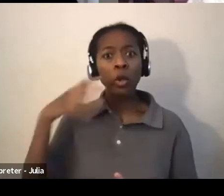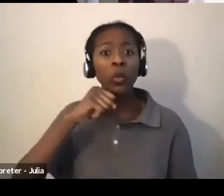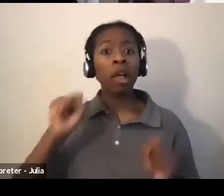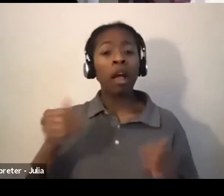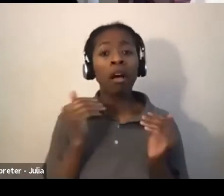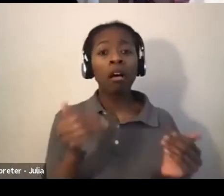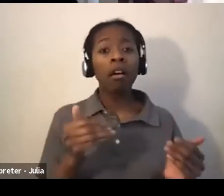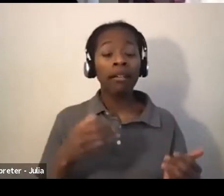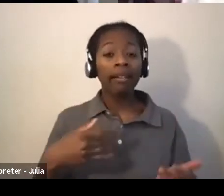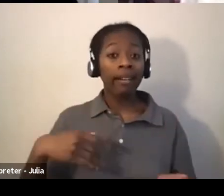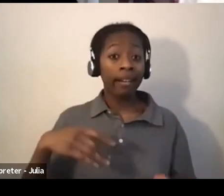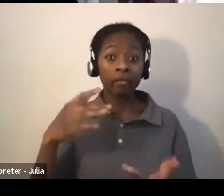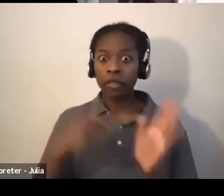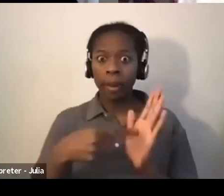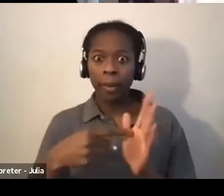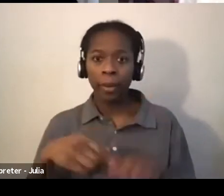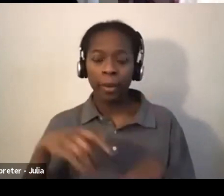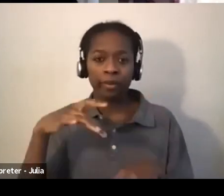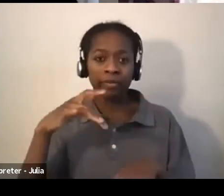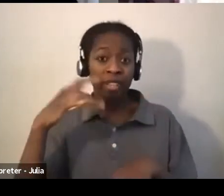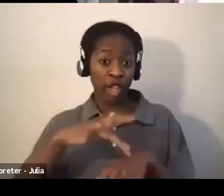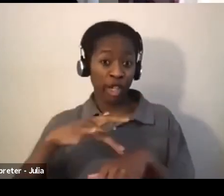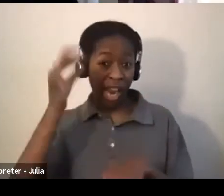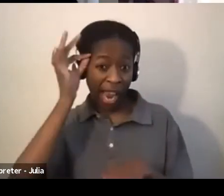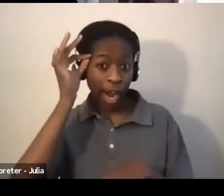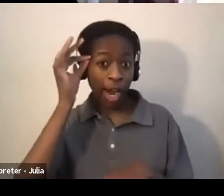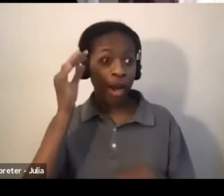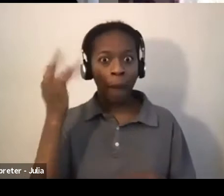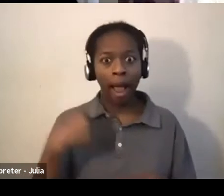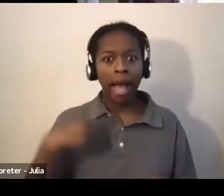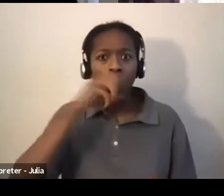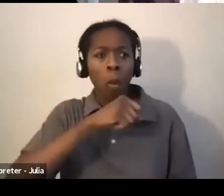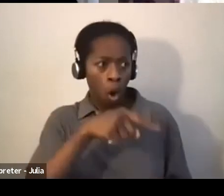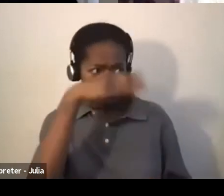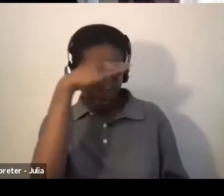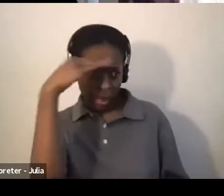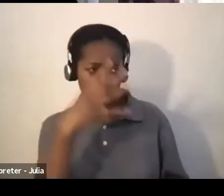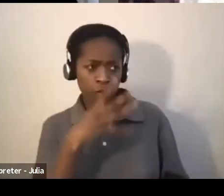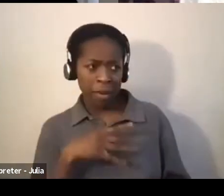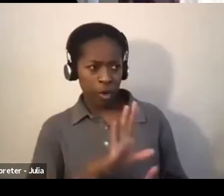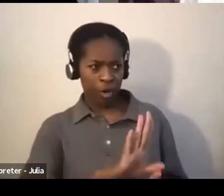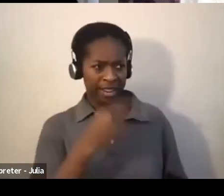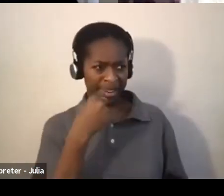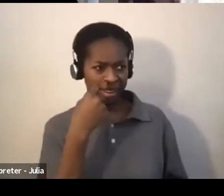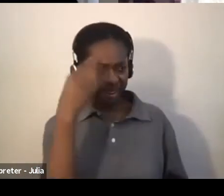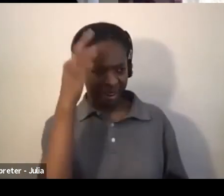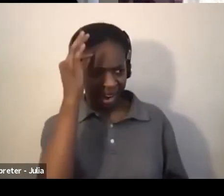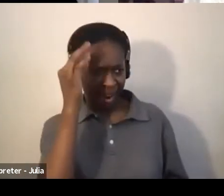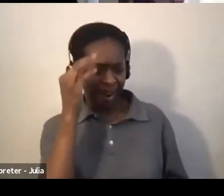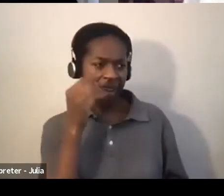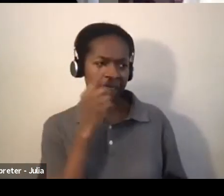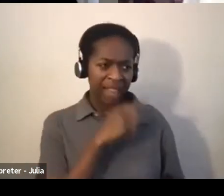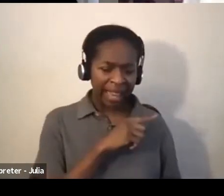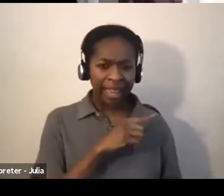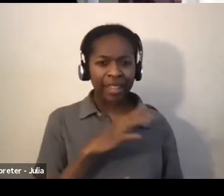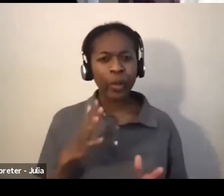For example. So, first, I'd like to hear from each of you, what social media platforms do you